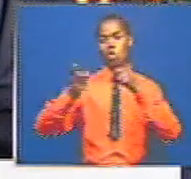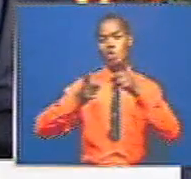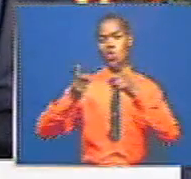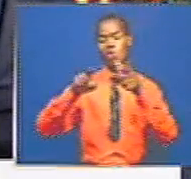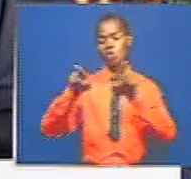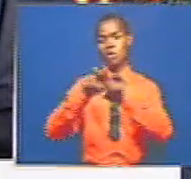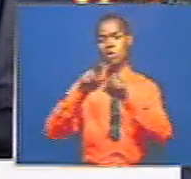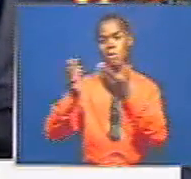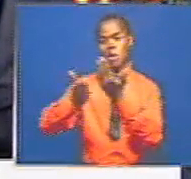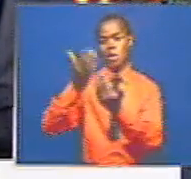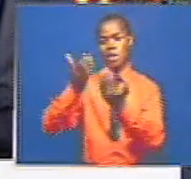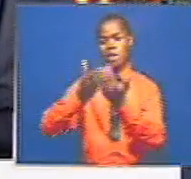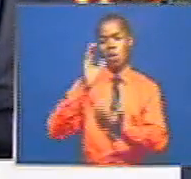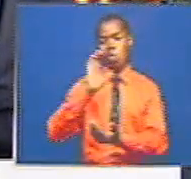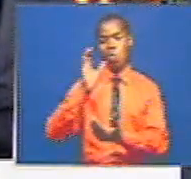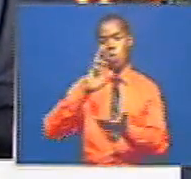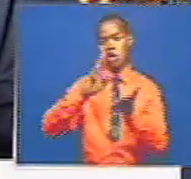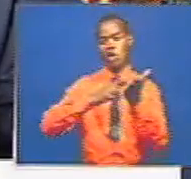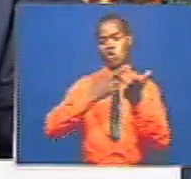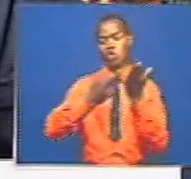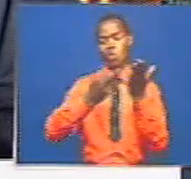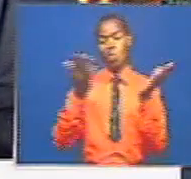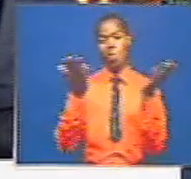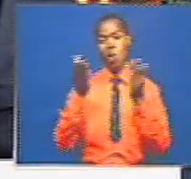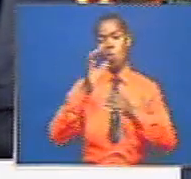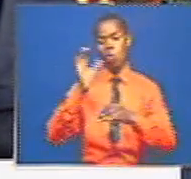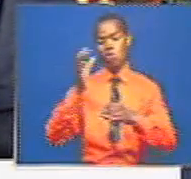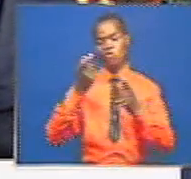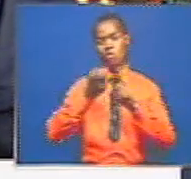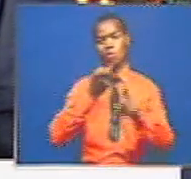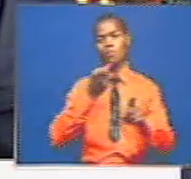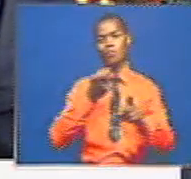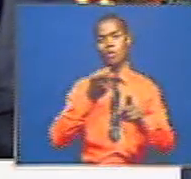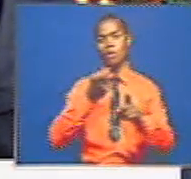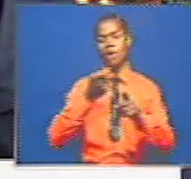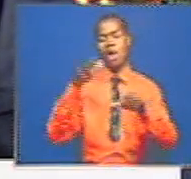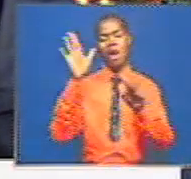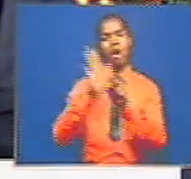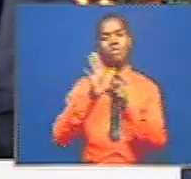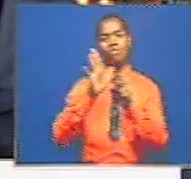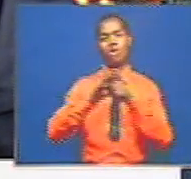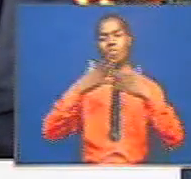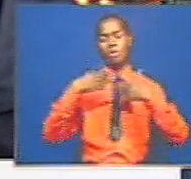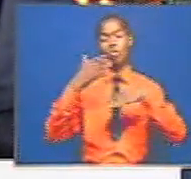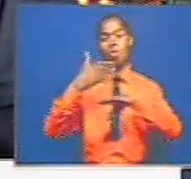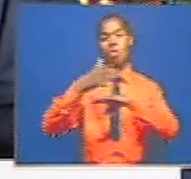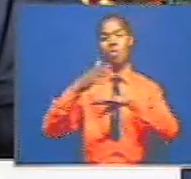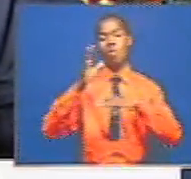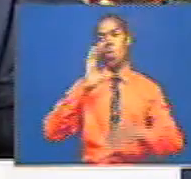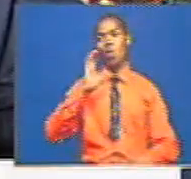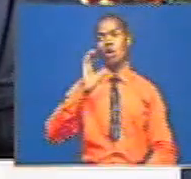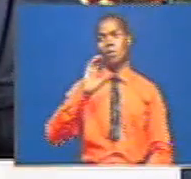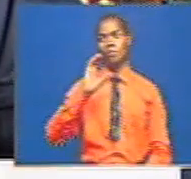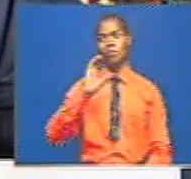water resources, where water is coming from. Many people are misusing the water we have. You'll